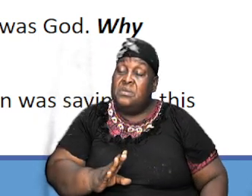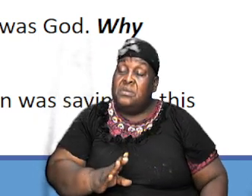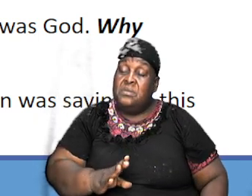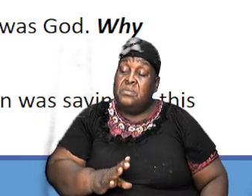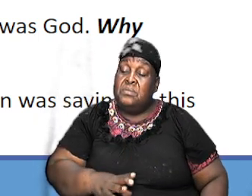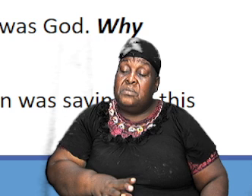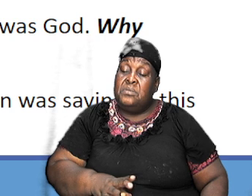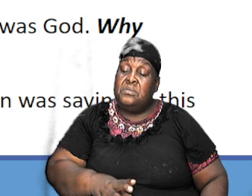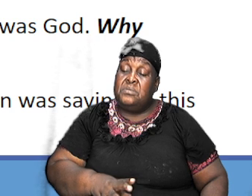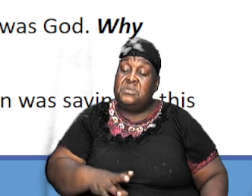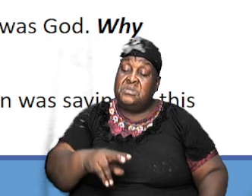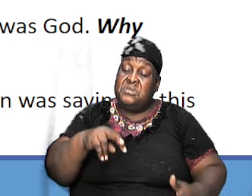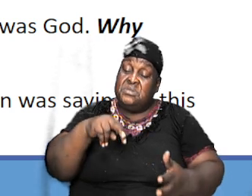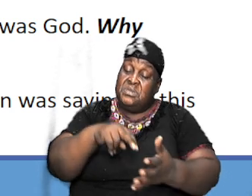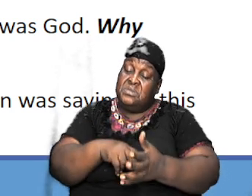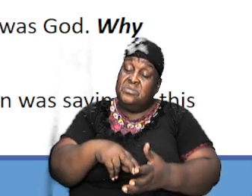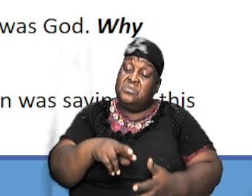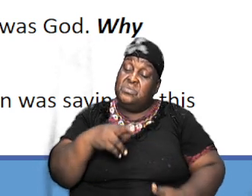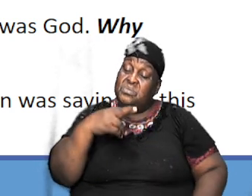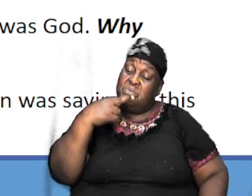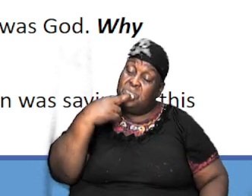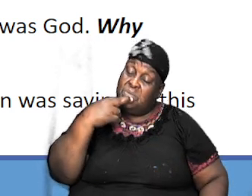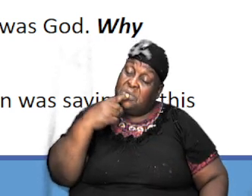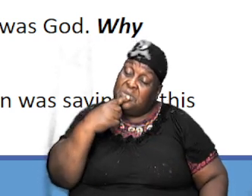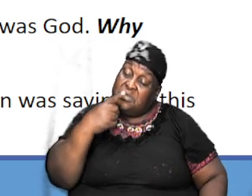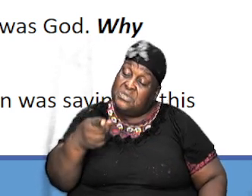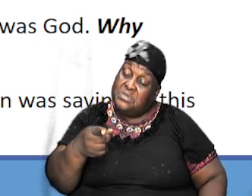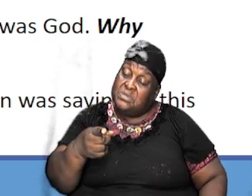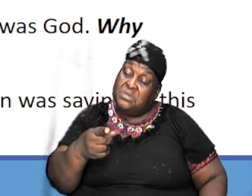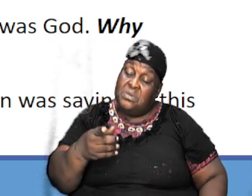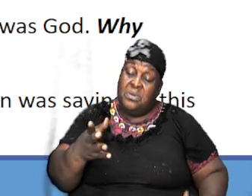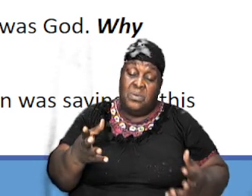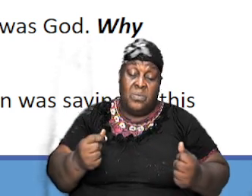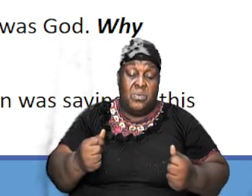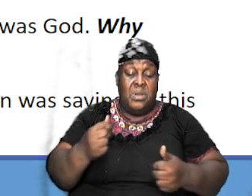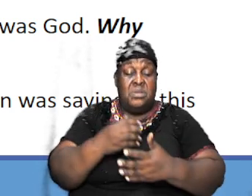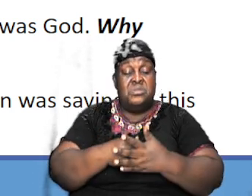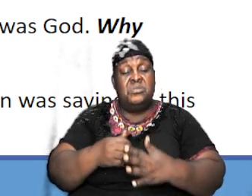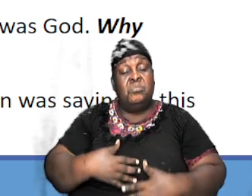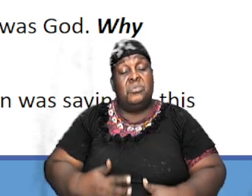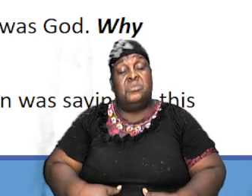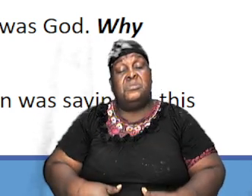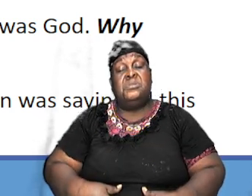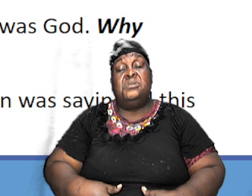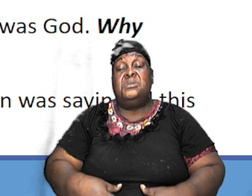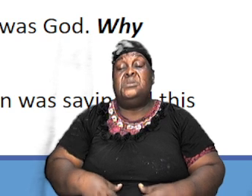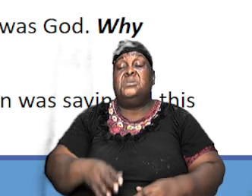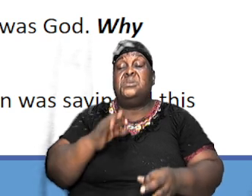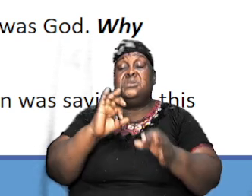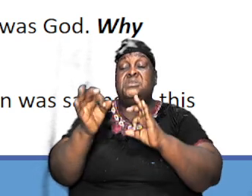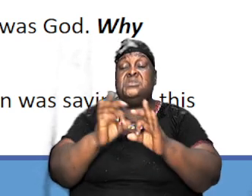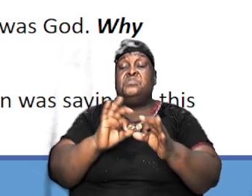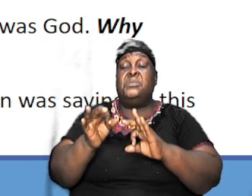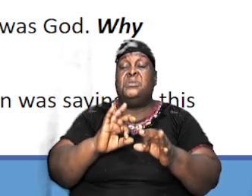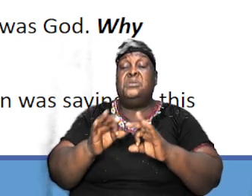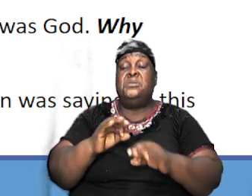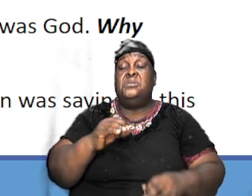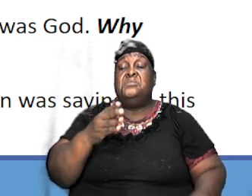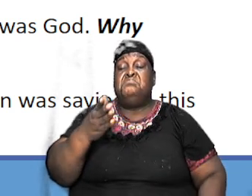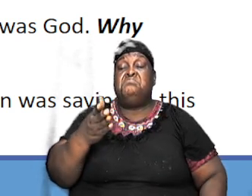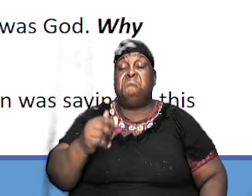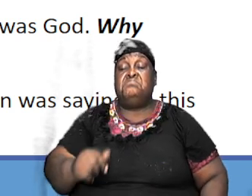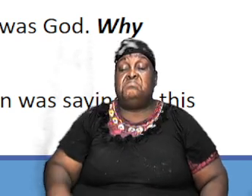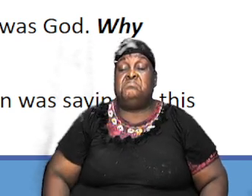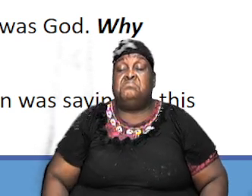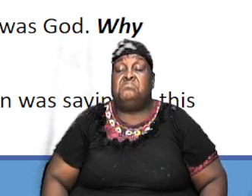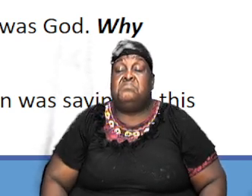reason. So I want somebody to explain that. I mean, put it in the chat. I'm not going to see it now, but